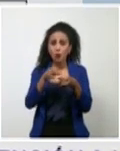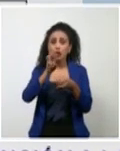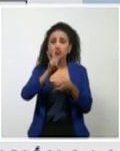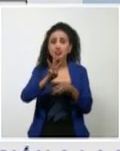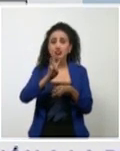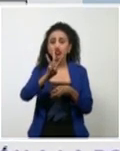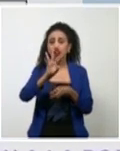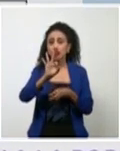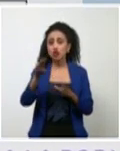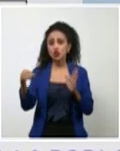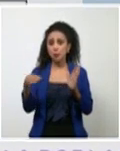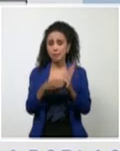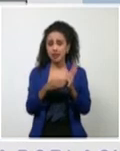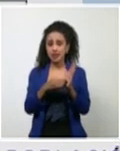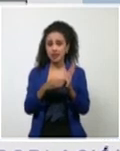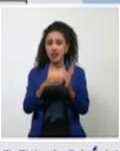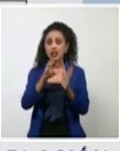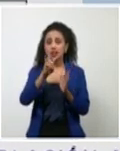And there are